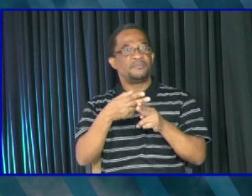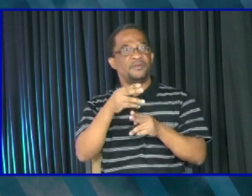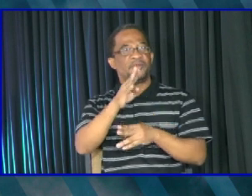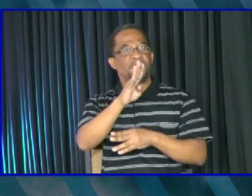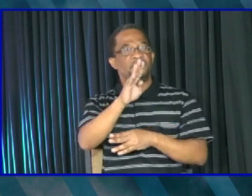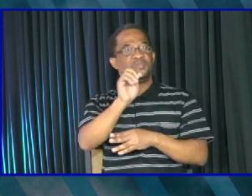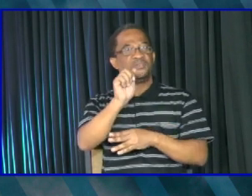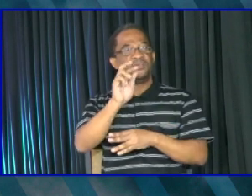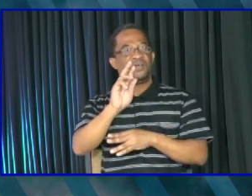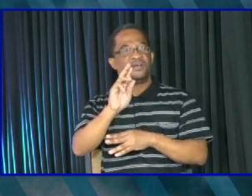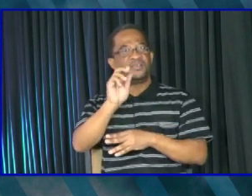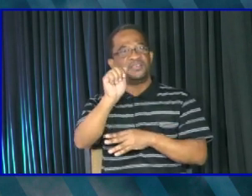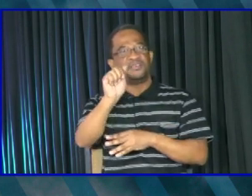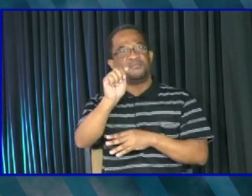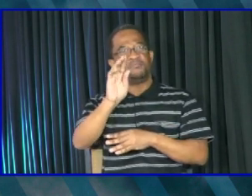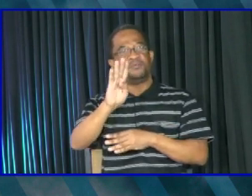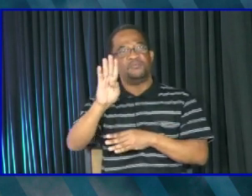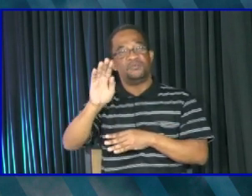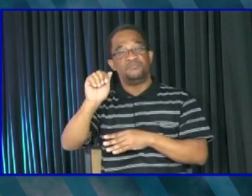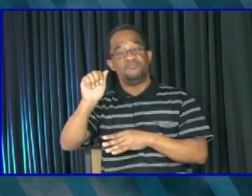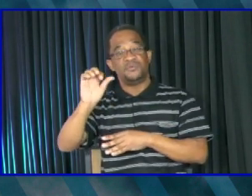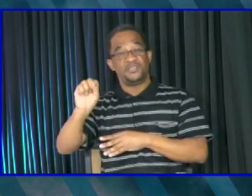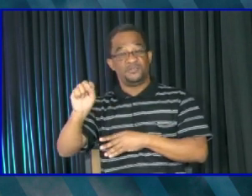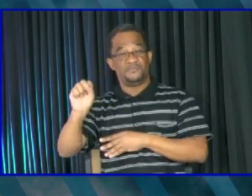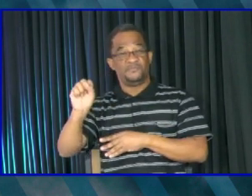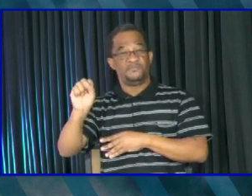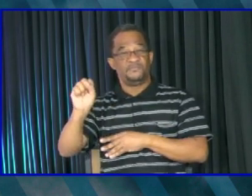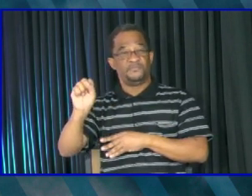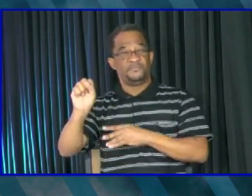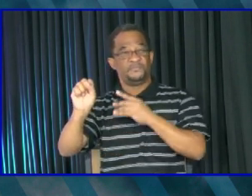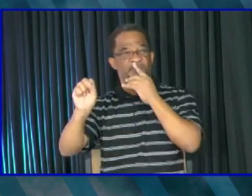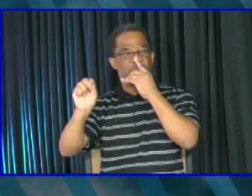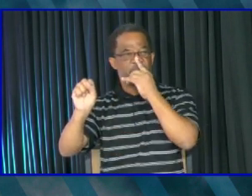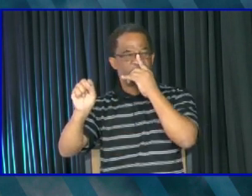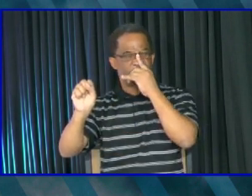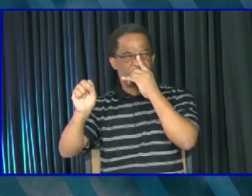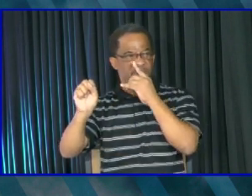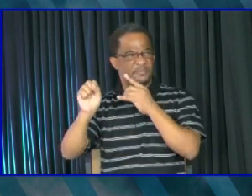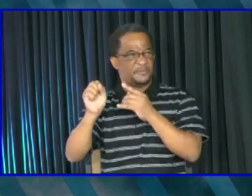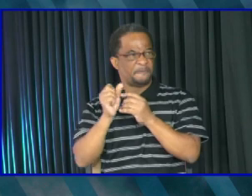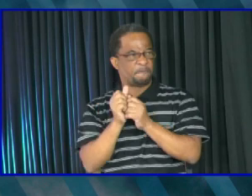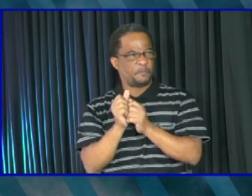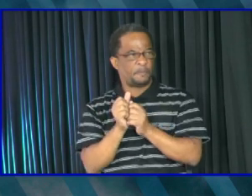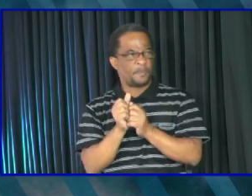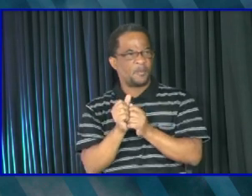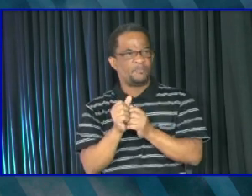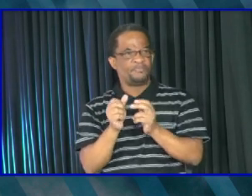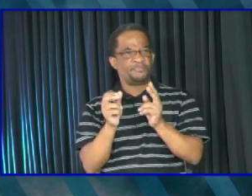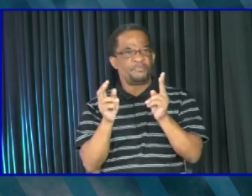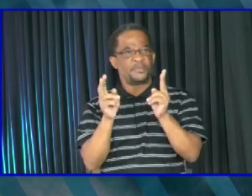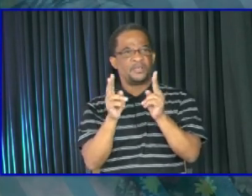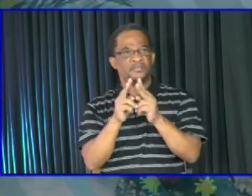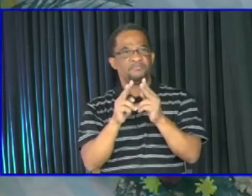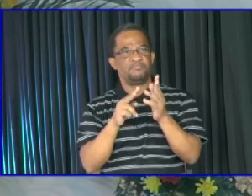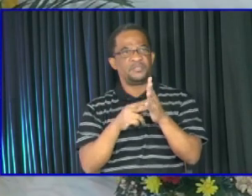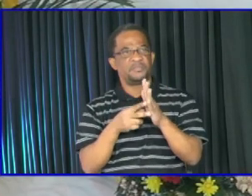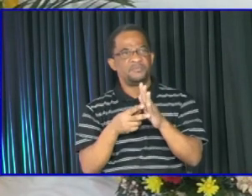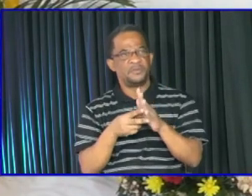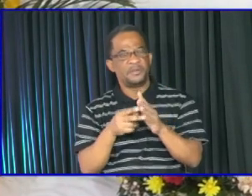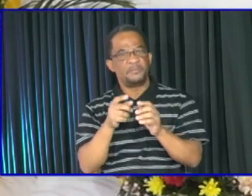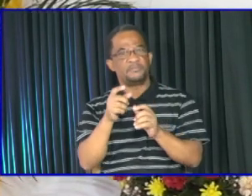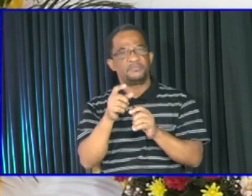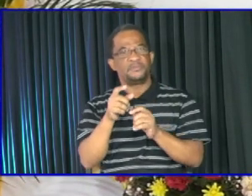aren't normally notable, so for you to consider him notable, it means that he